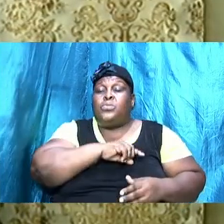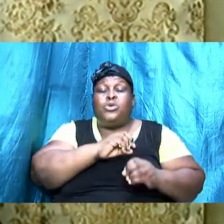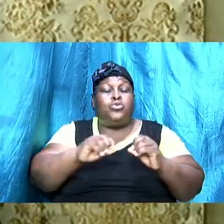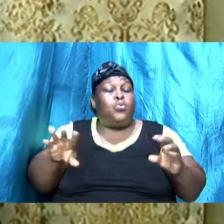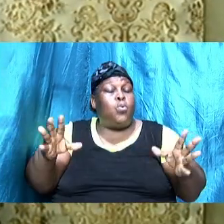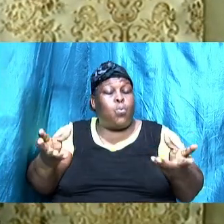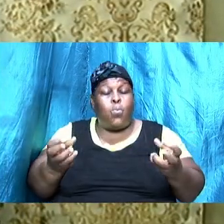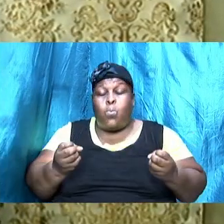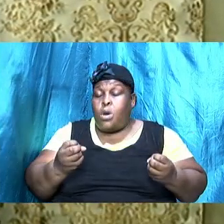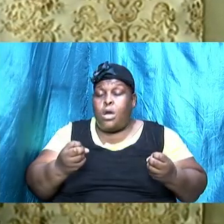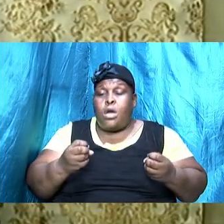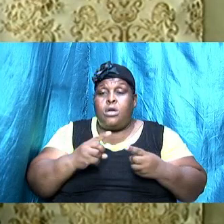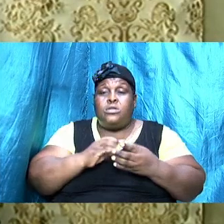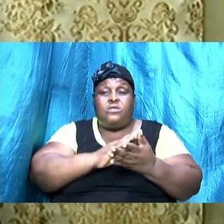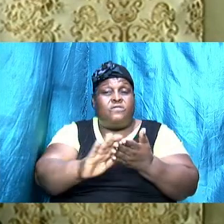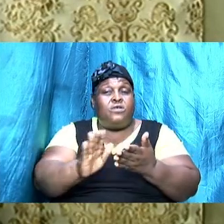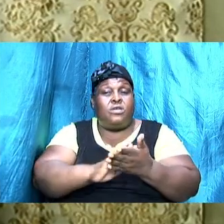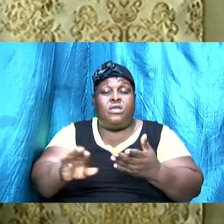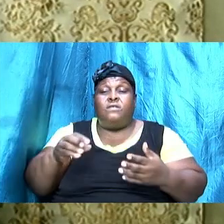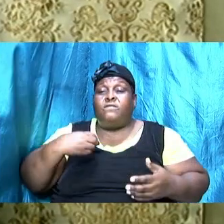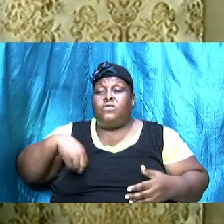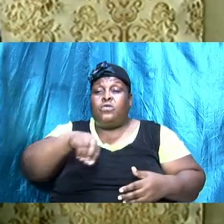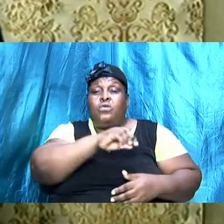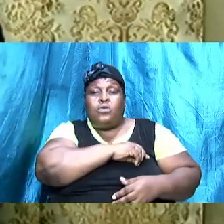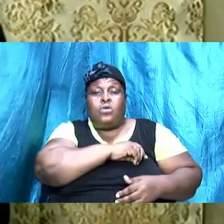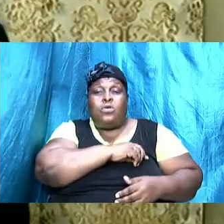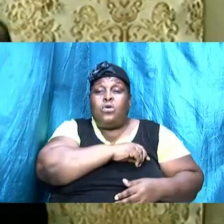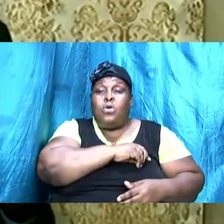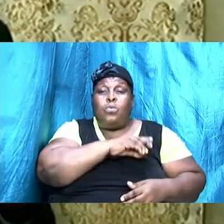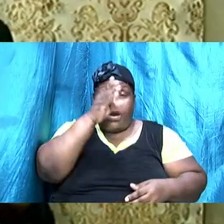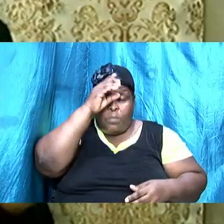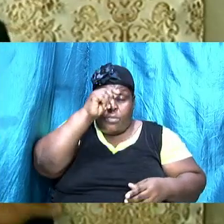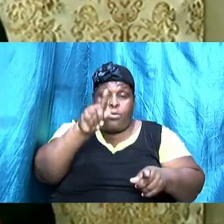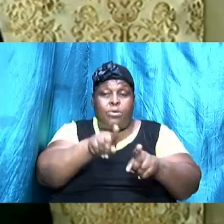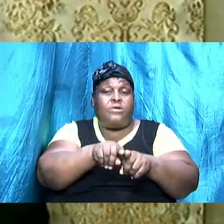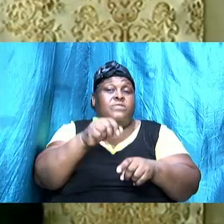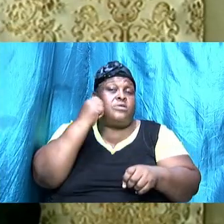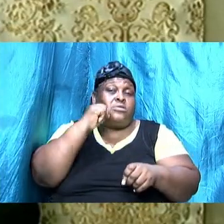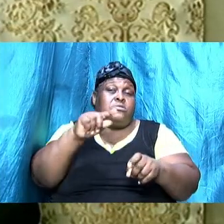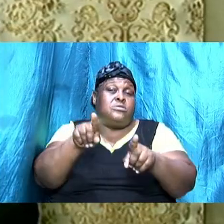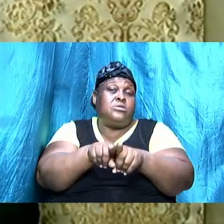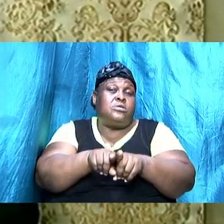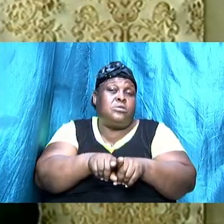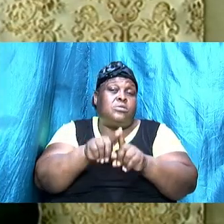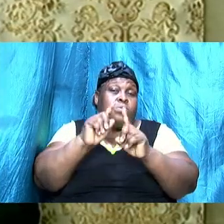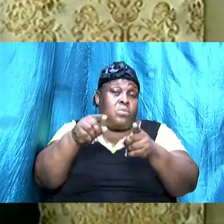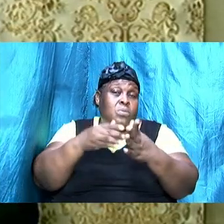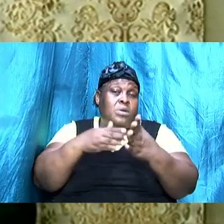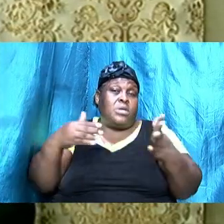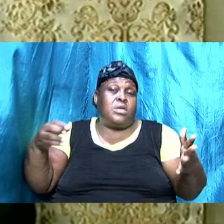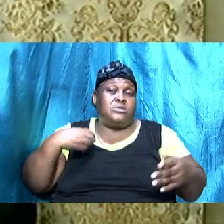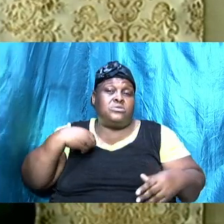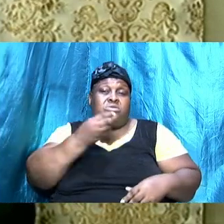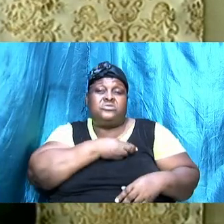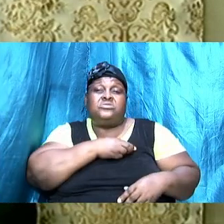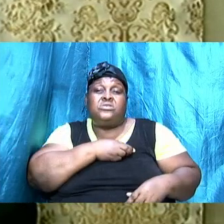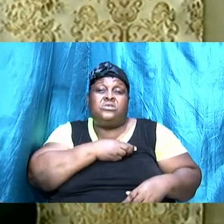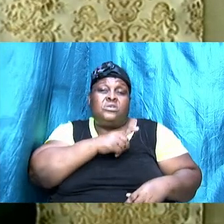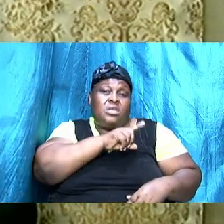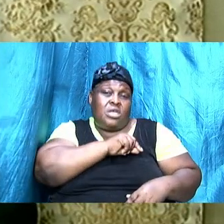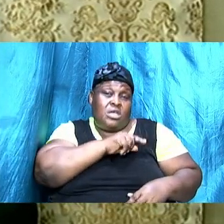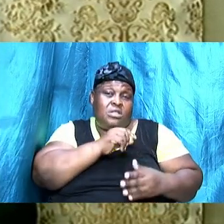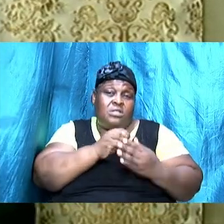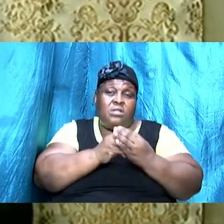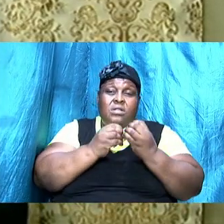forgive our brethren. It will go against us. We will not be guiltless, and we are going